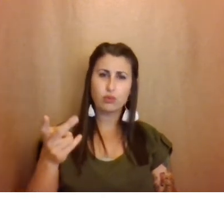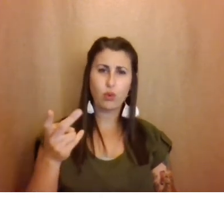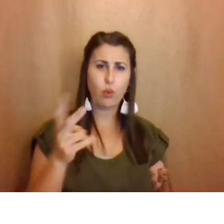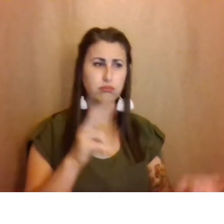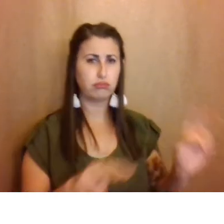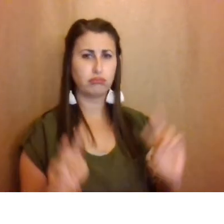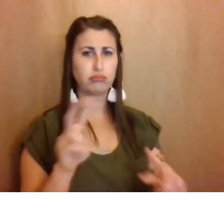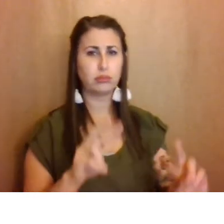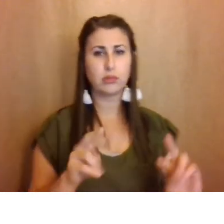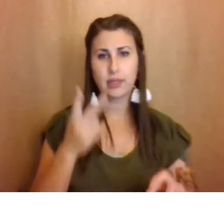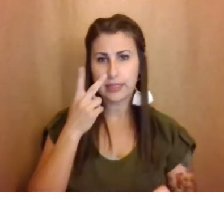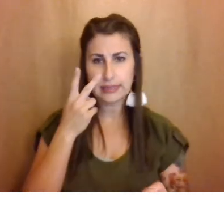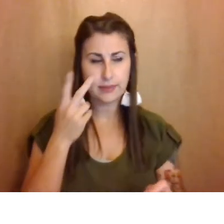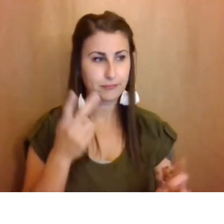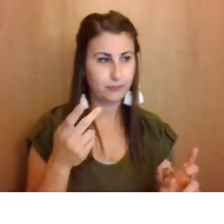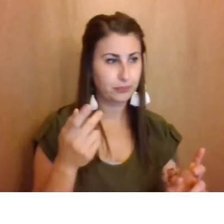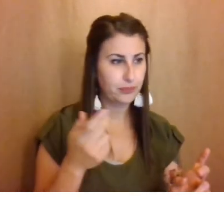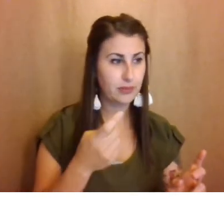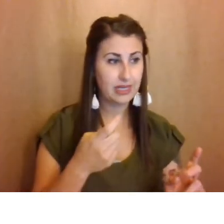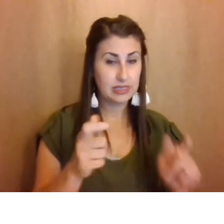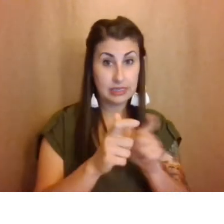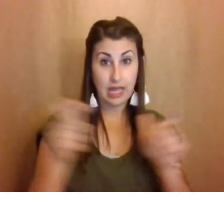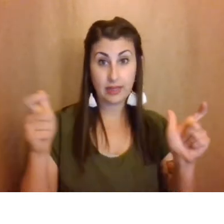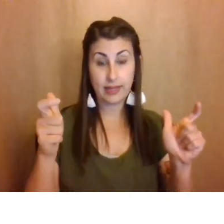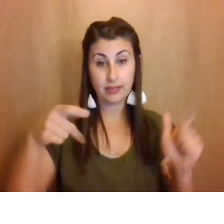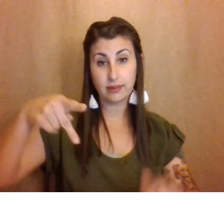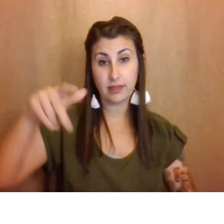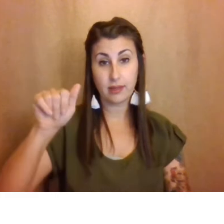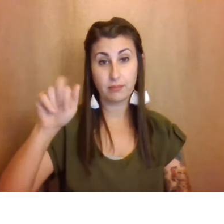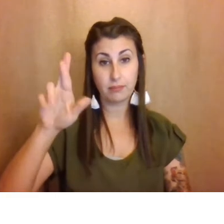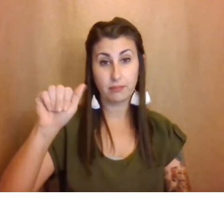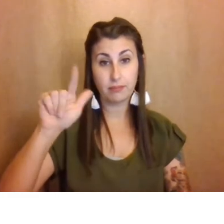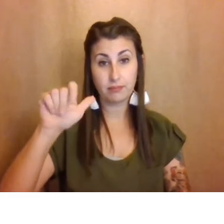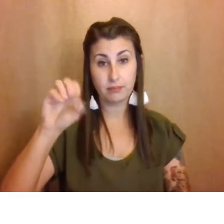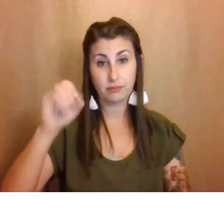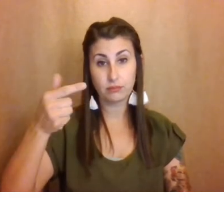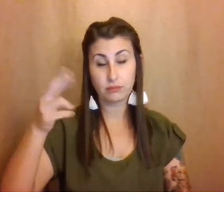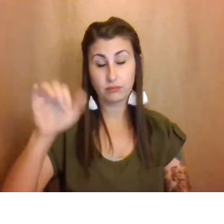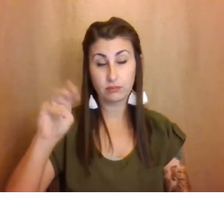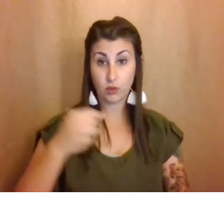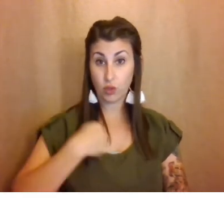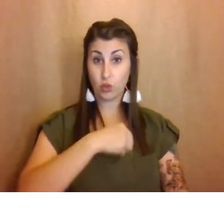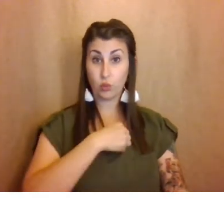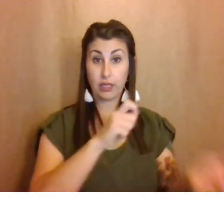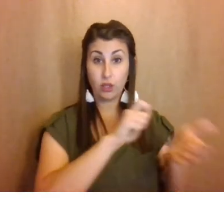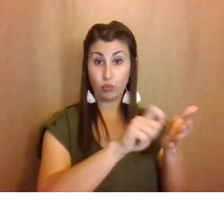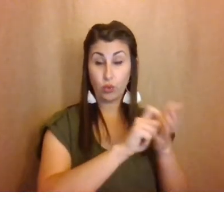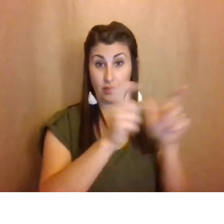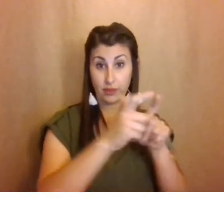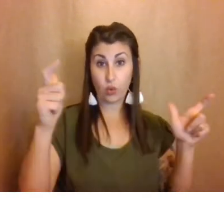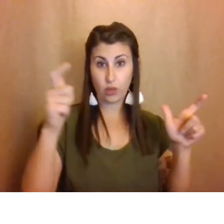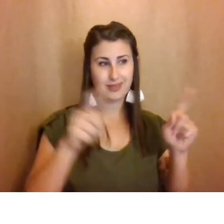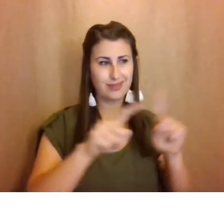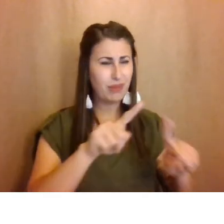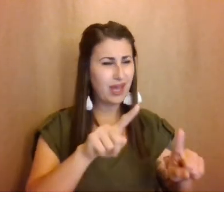says dilate the parallelogram. We wrote out the coordinates of the dilation, but there's an image here, so we should